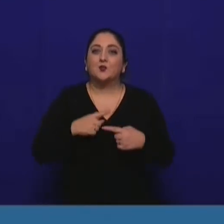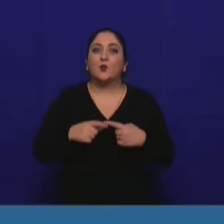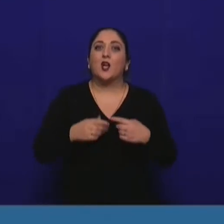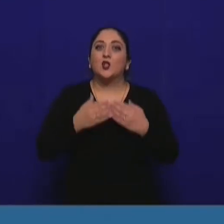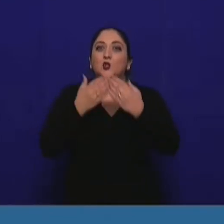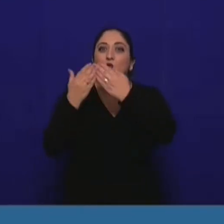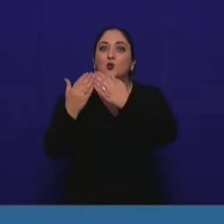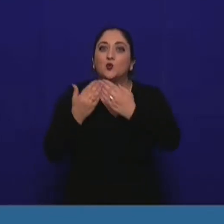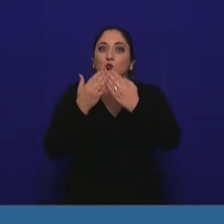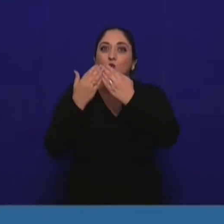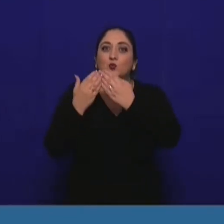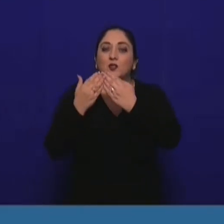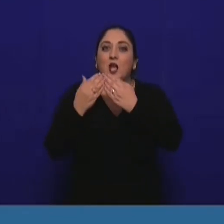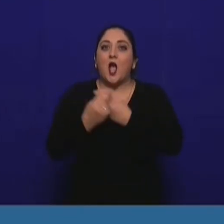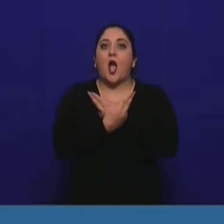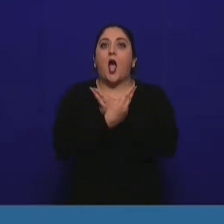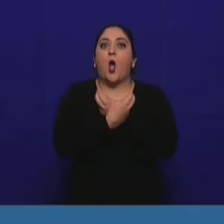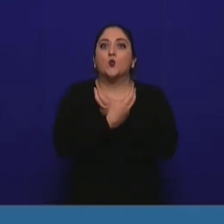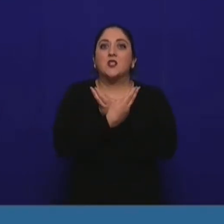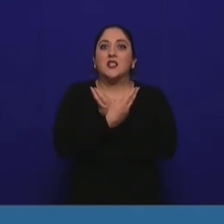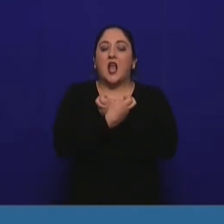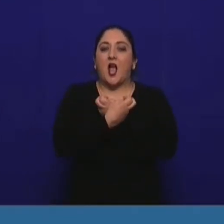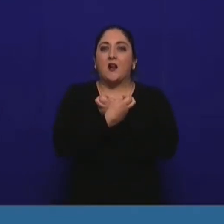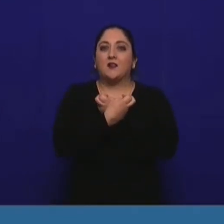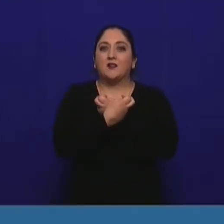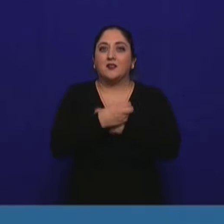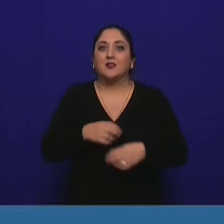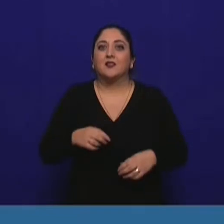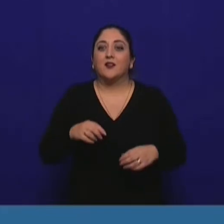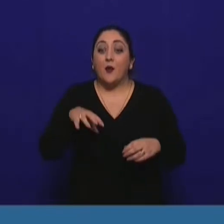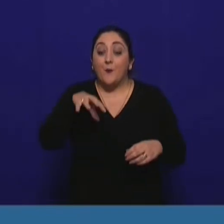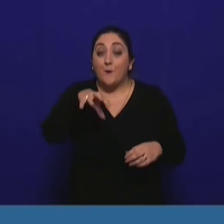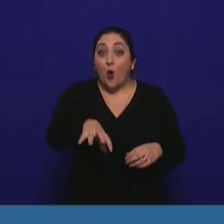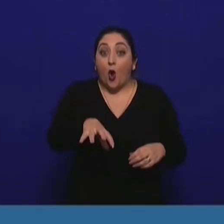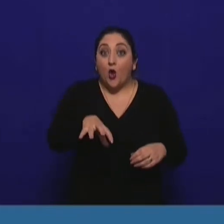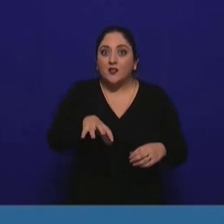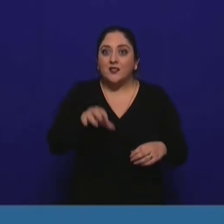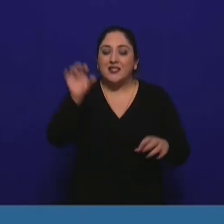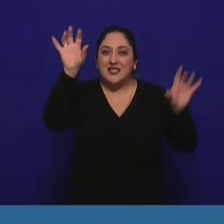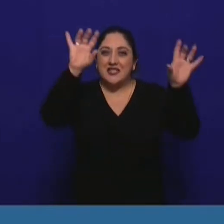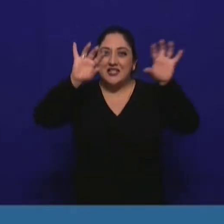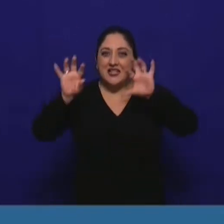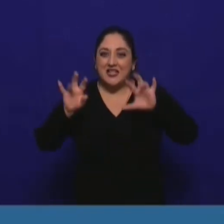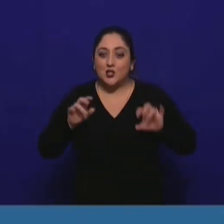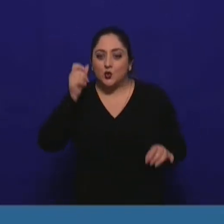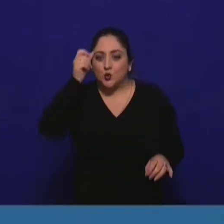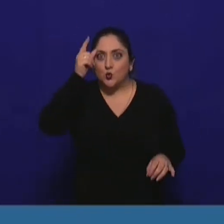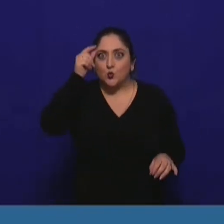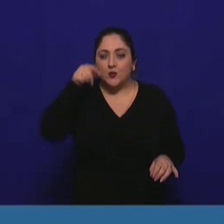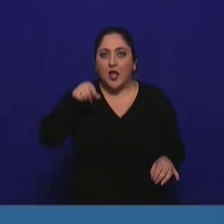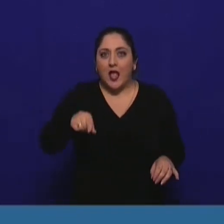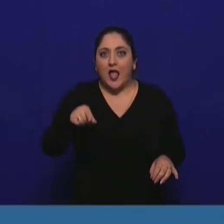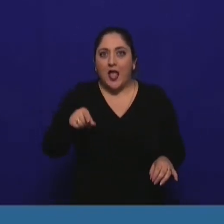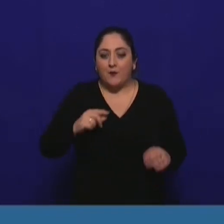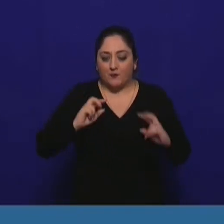interessanti li sar fl-Awstrija fejn f'dak il-villaġġ tal-iskiing innutaw li